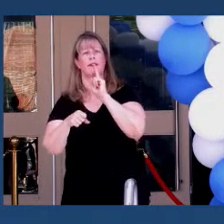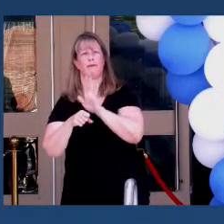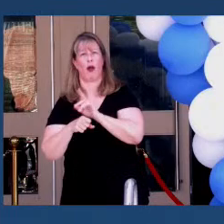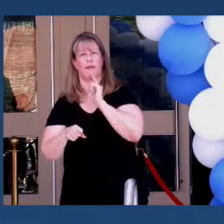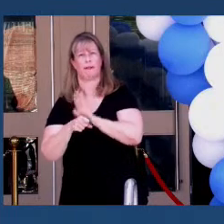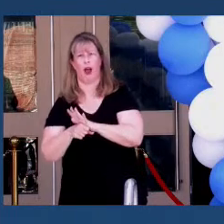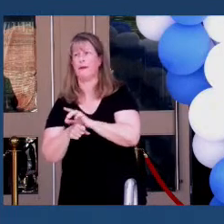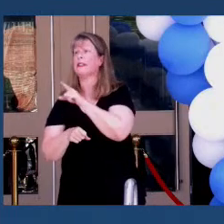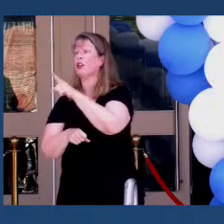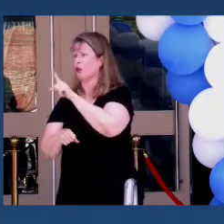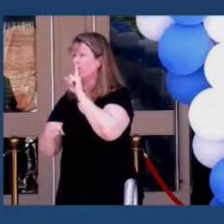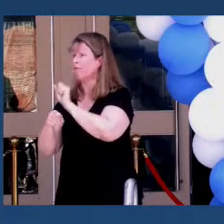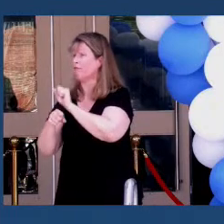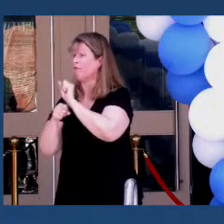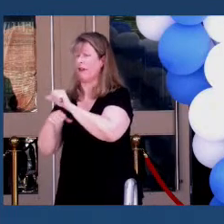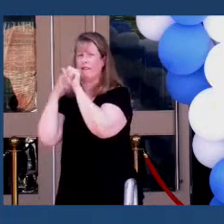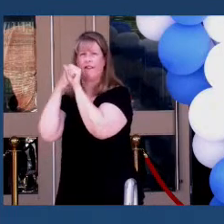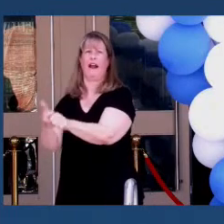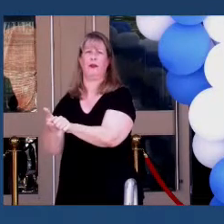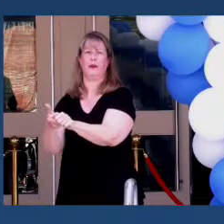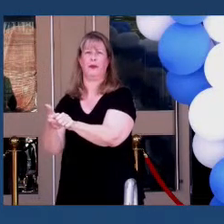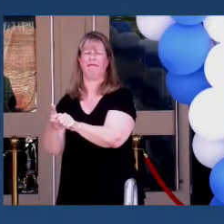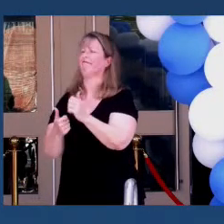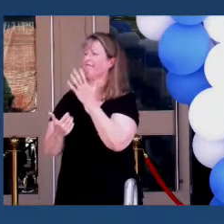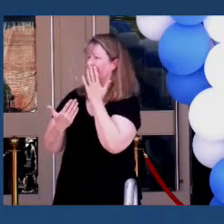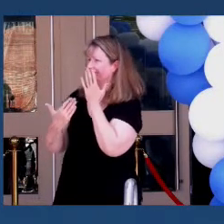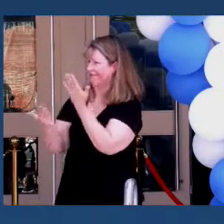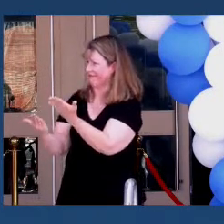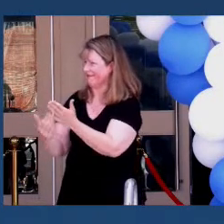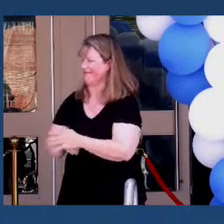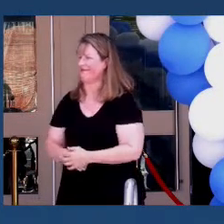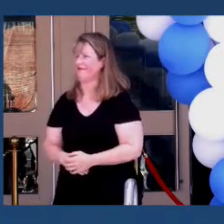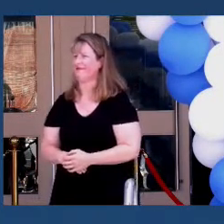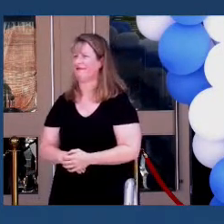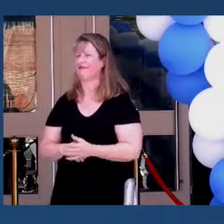you are one governor that have kept your promise. Thank you so much.